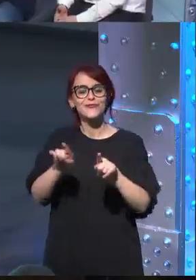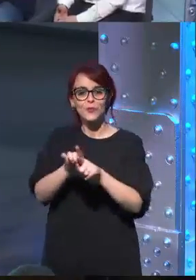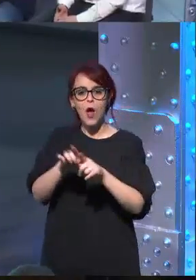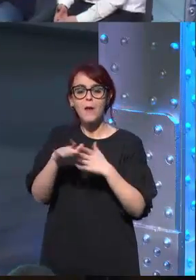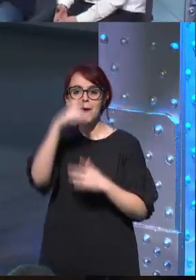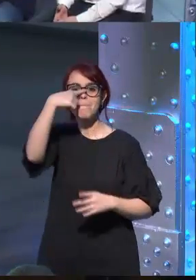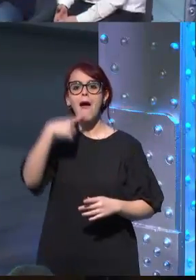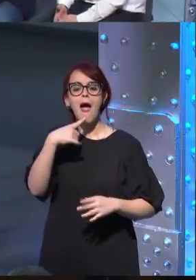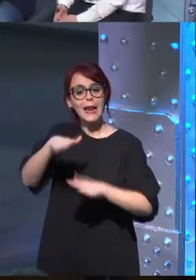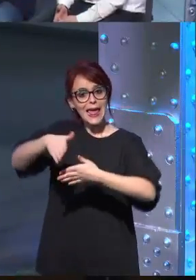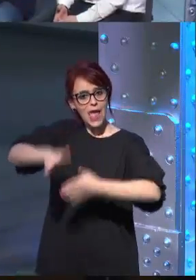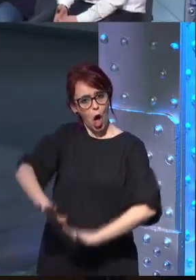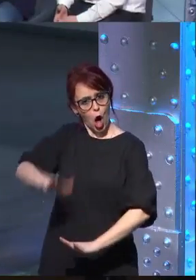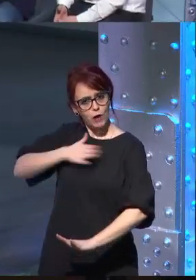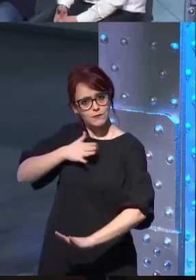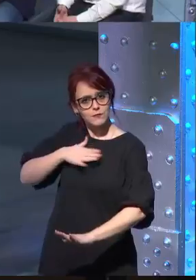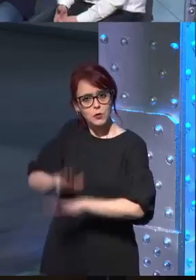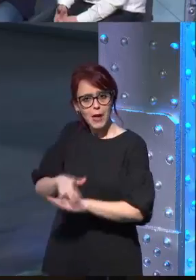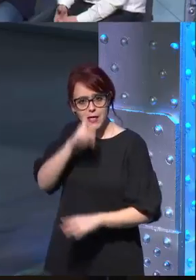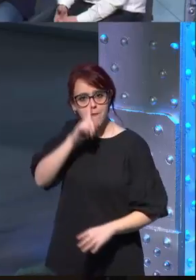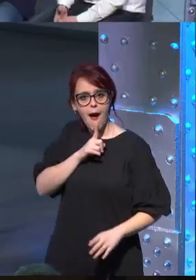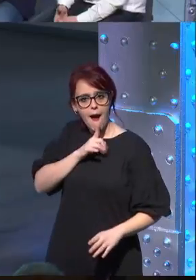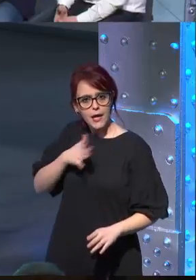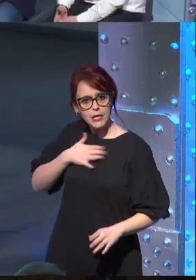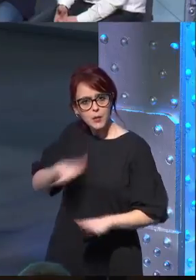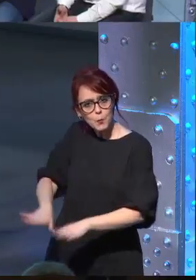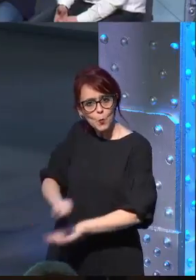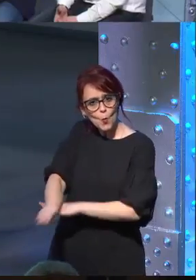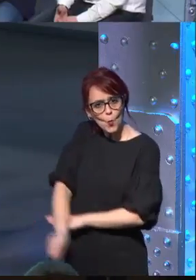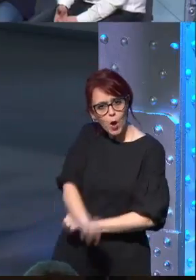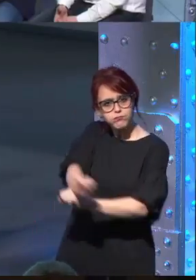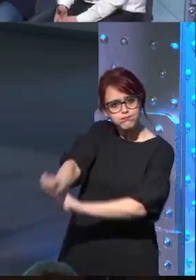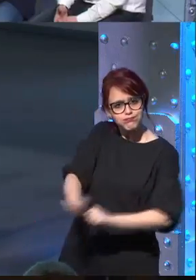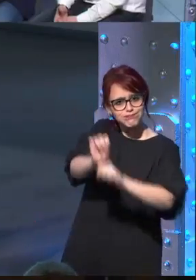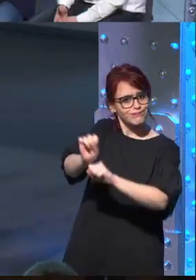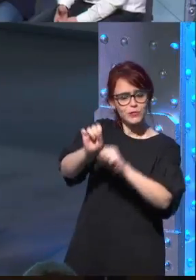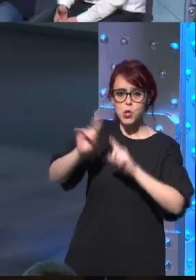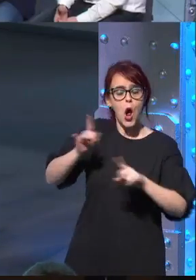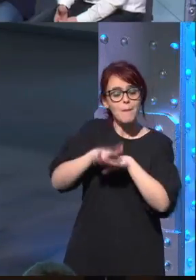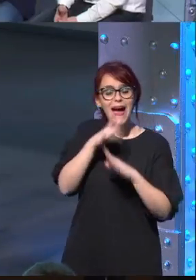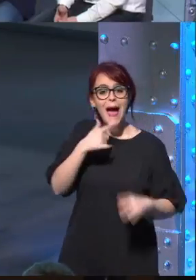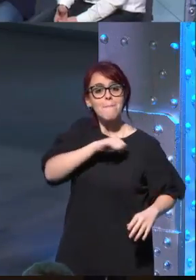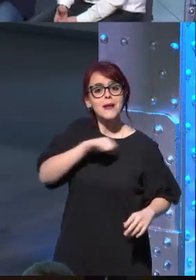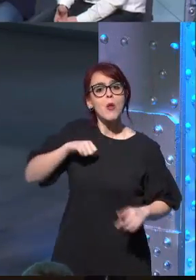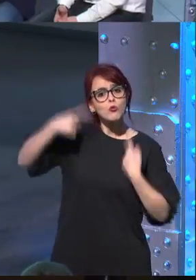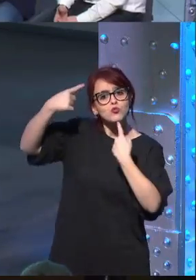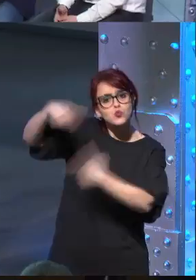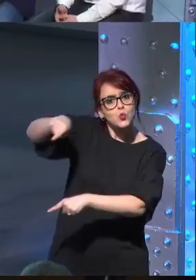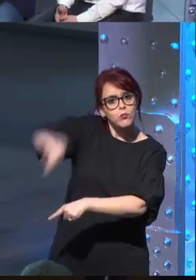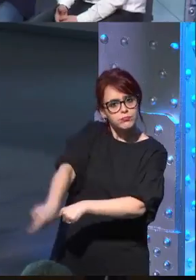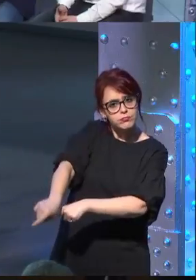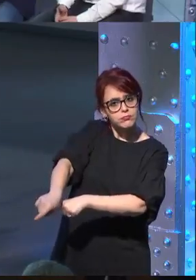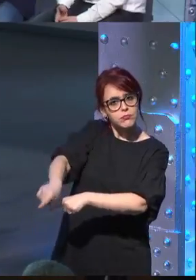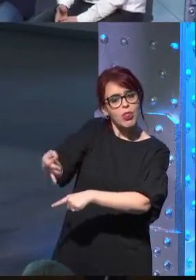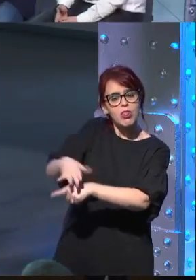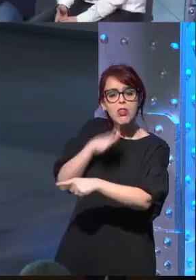that as they are under legal age, their privacy is theirs. Parents. And no, that's